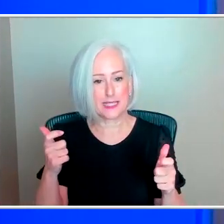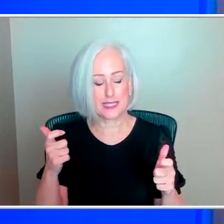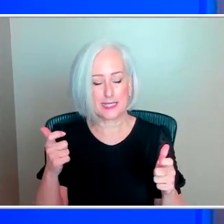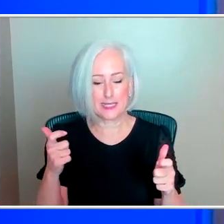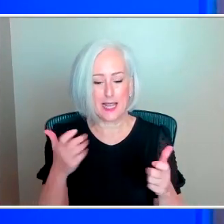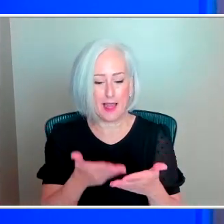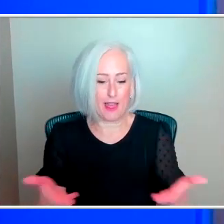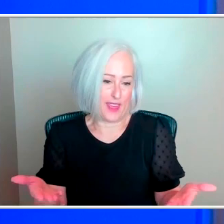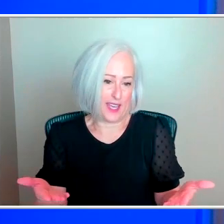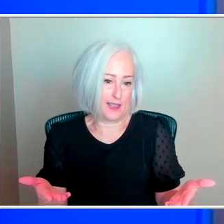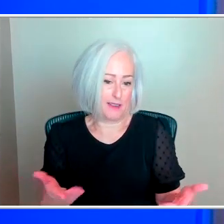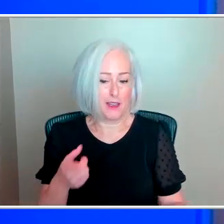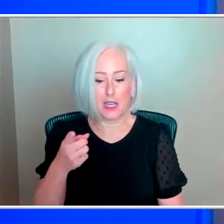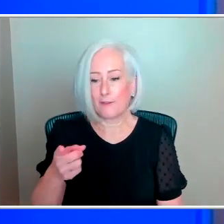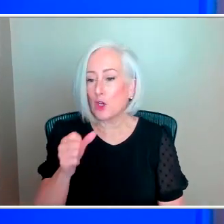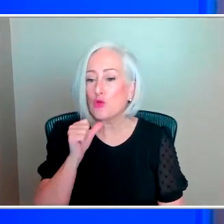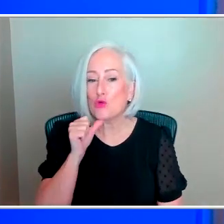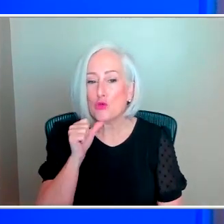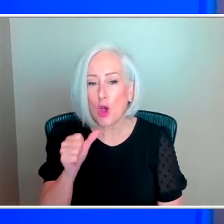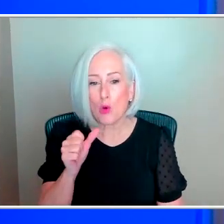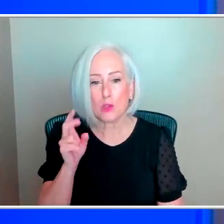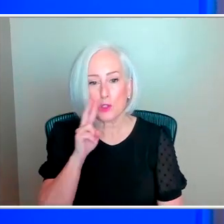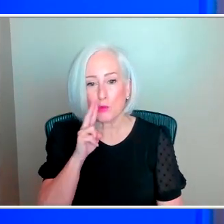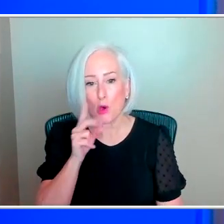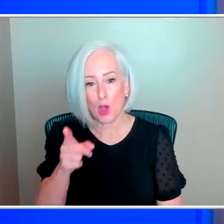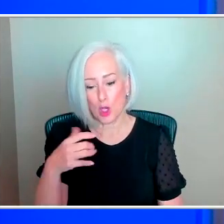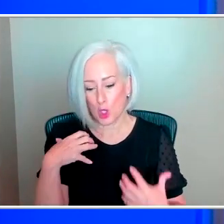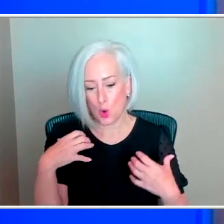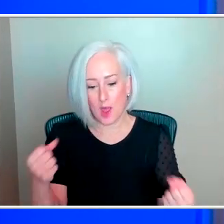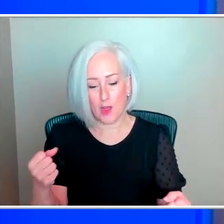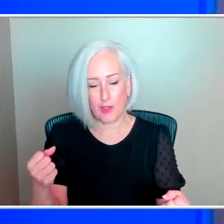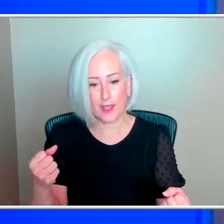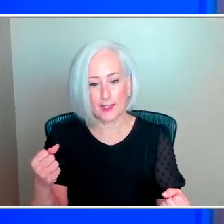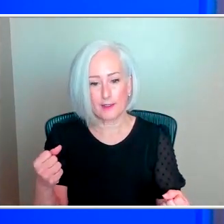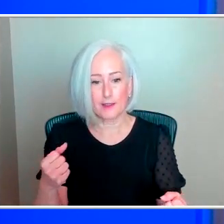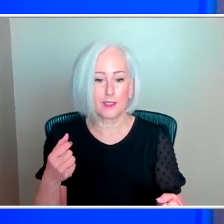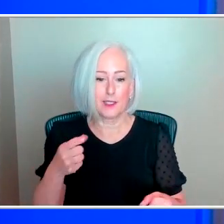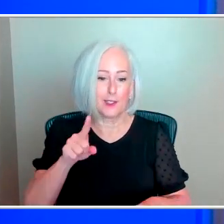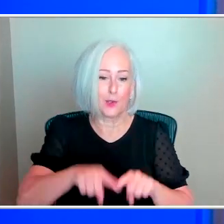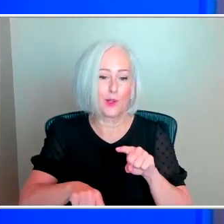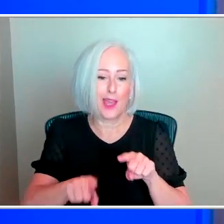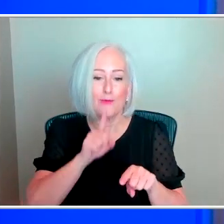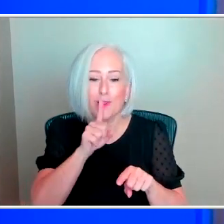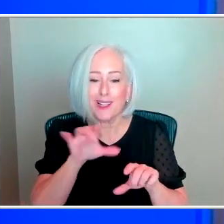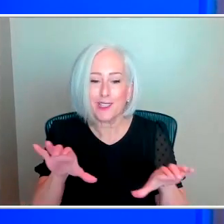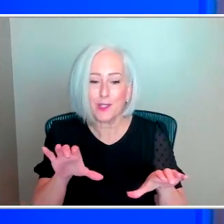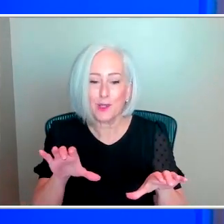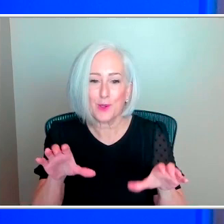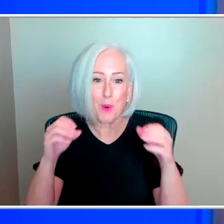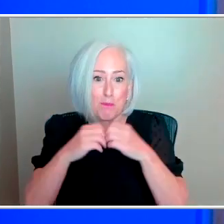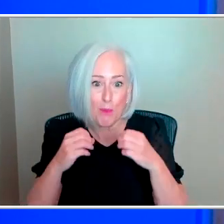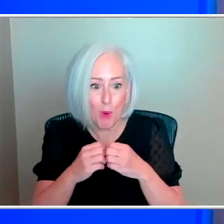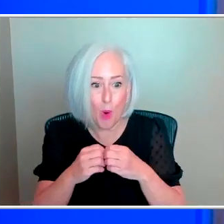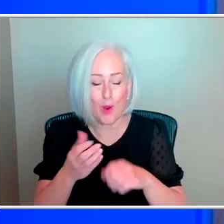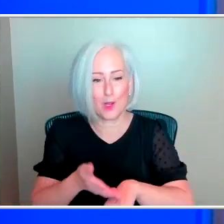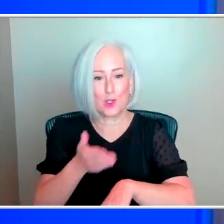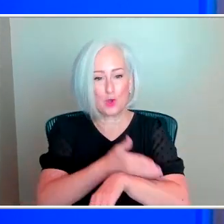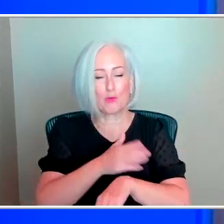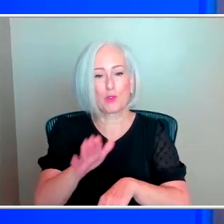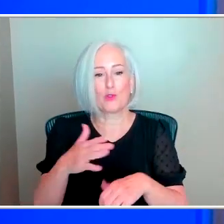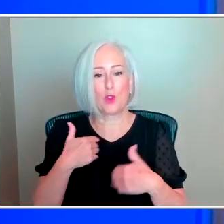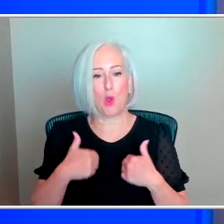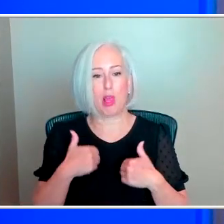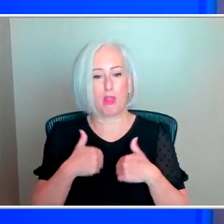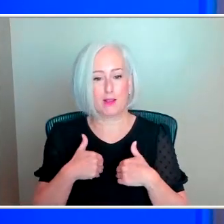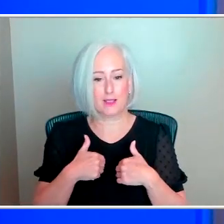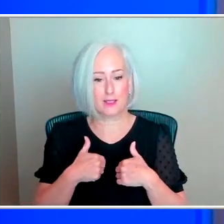do. If you're a non-smoker and you're healthy, there's not much more you can do to improve your lung health. Now,